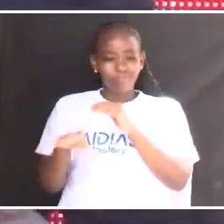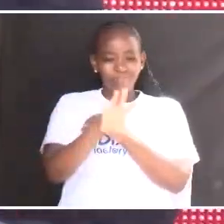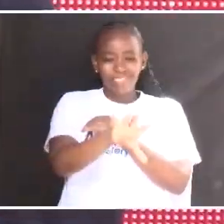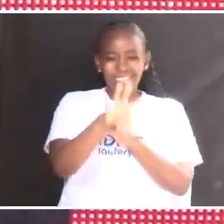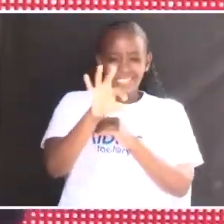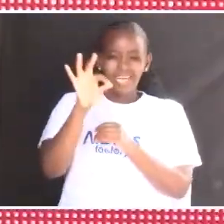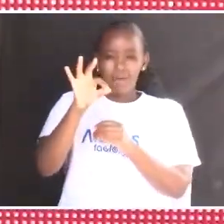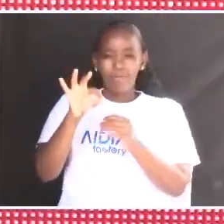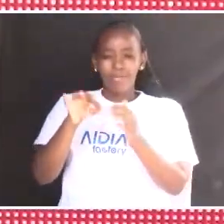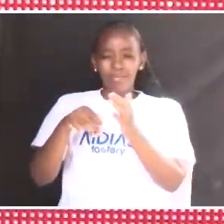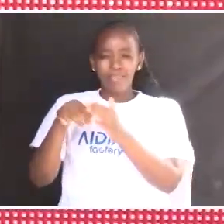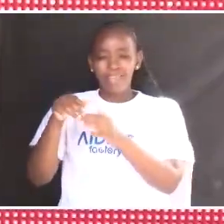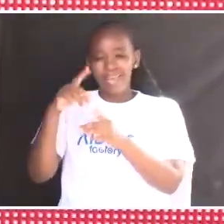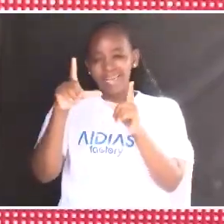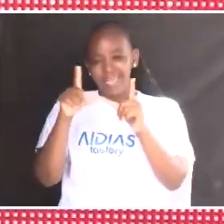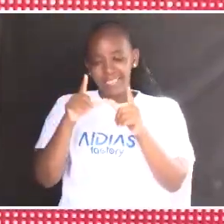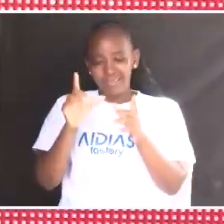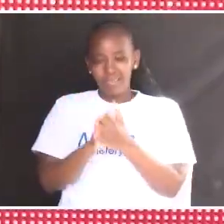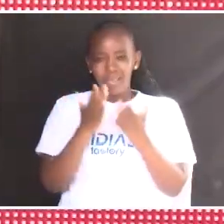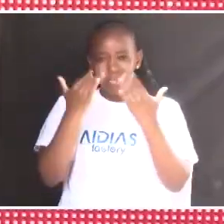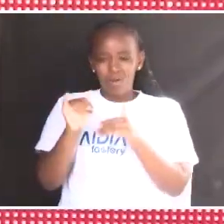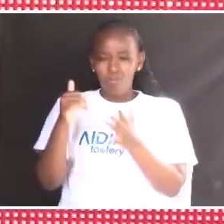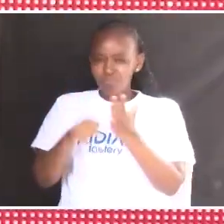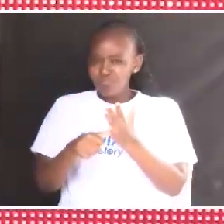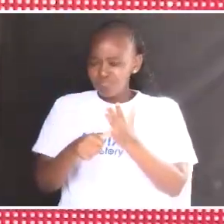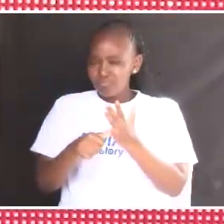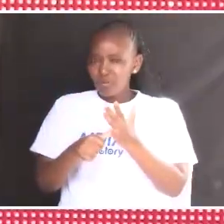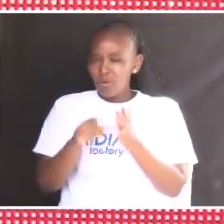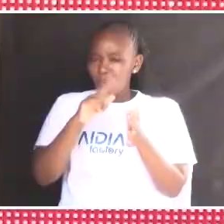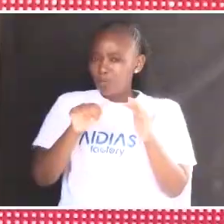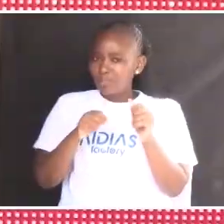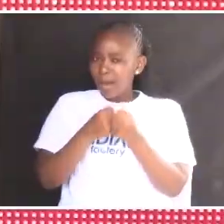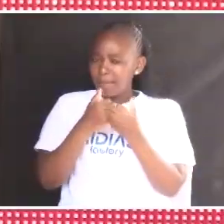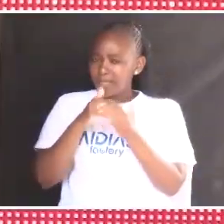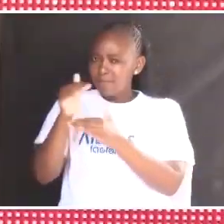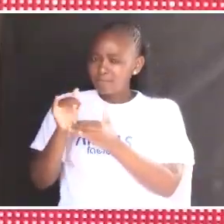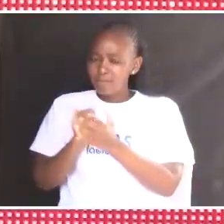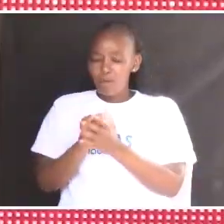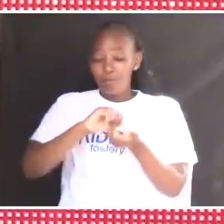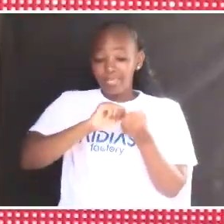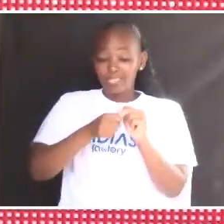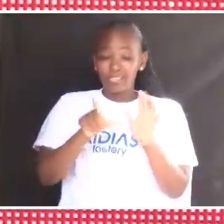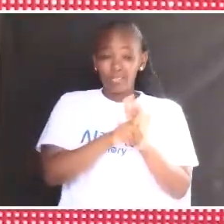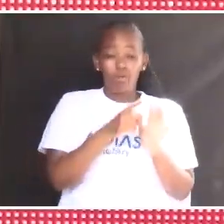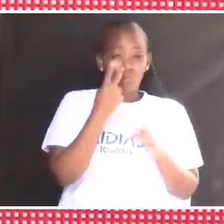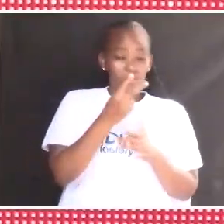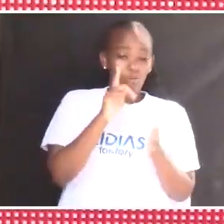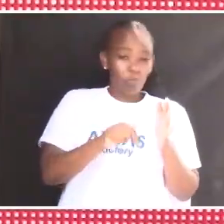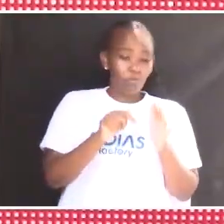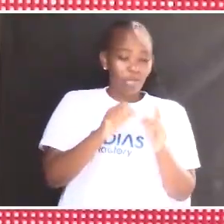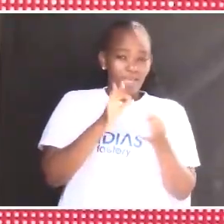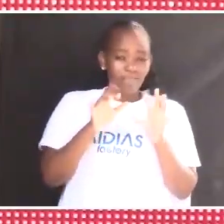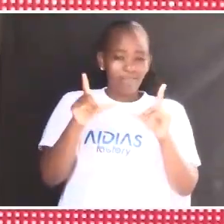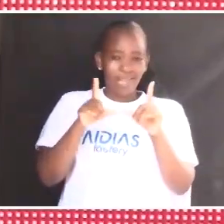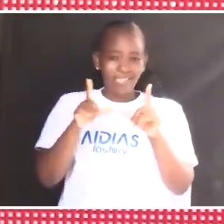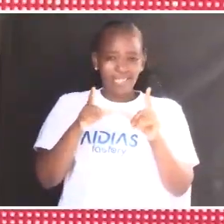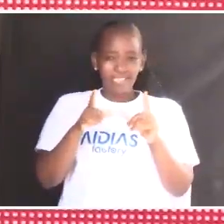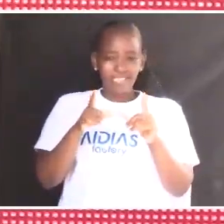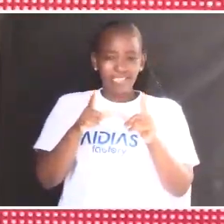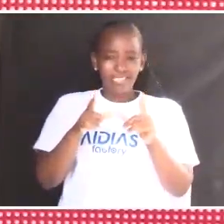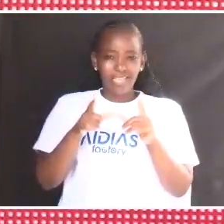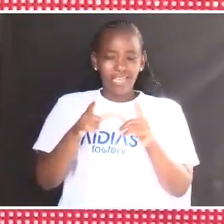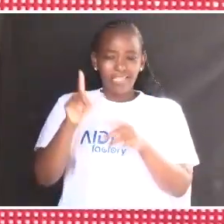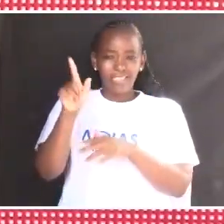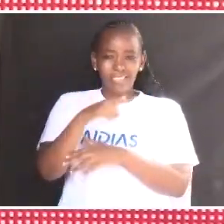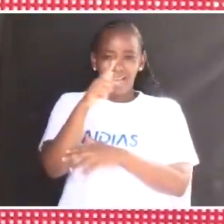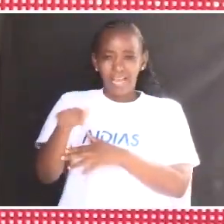And then the question is now what happens beyond that? And we are amending the law to see what happens if a license is taken